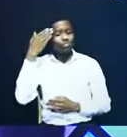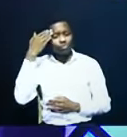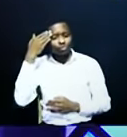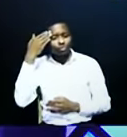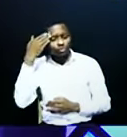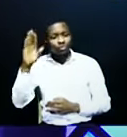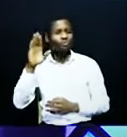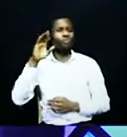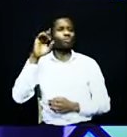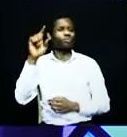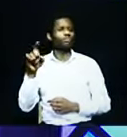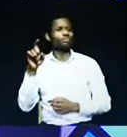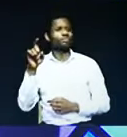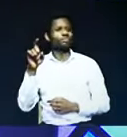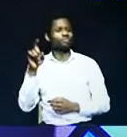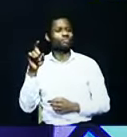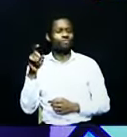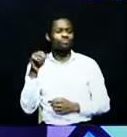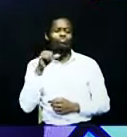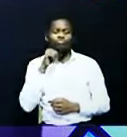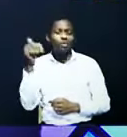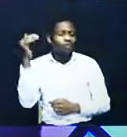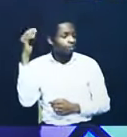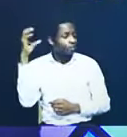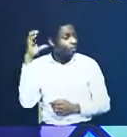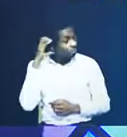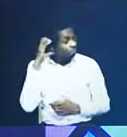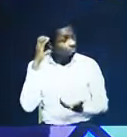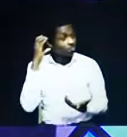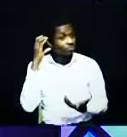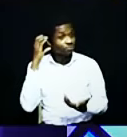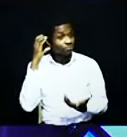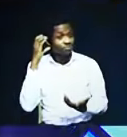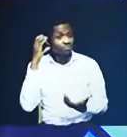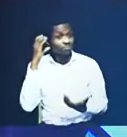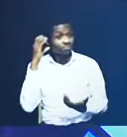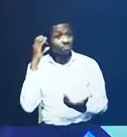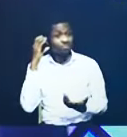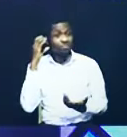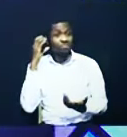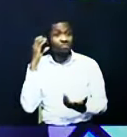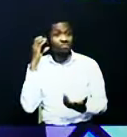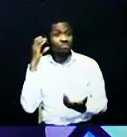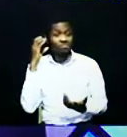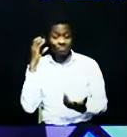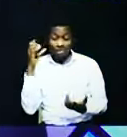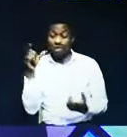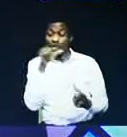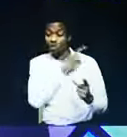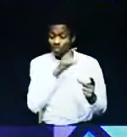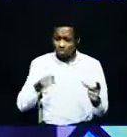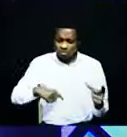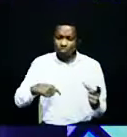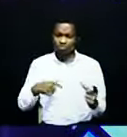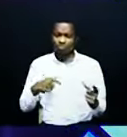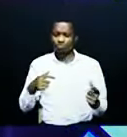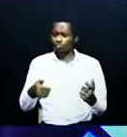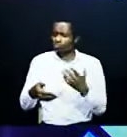know? Have you not heard? The Lord is the everlasting